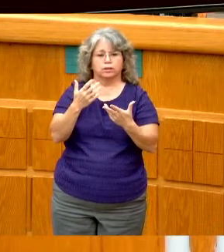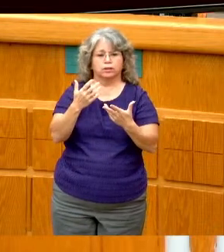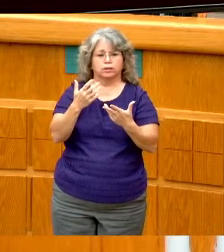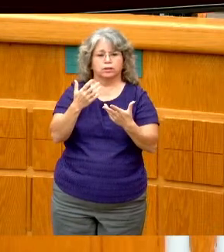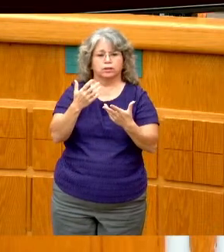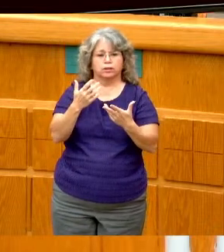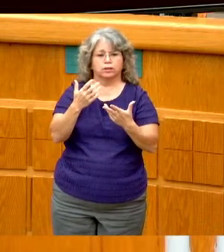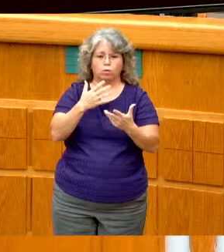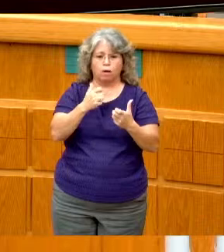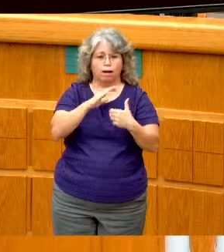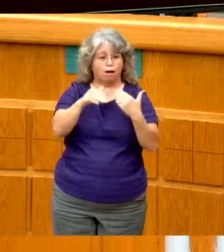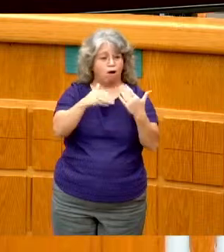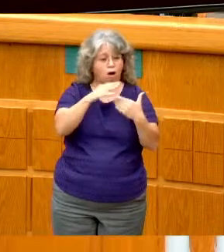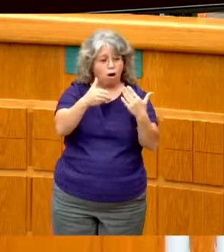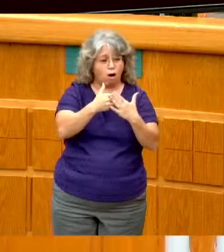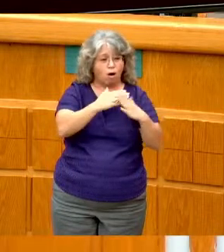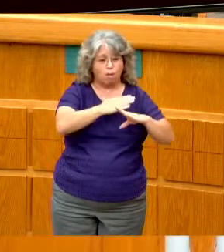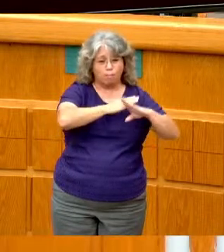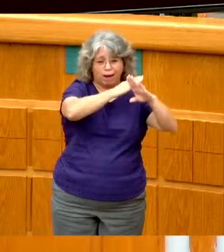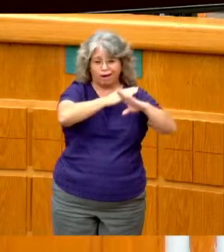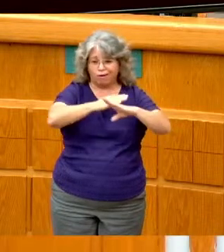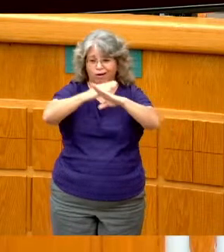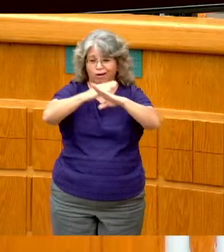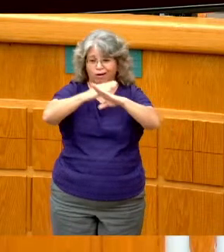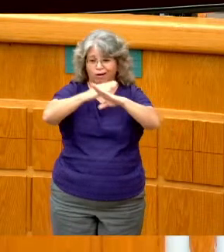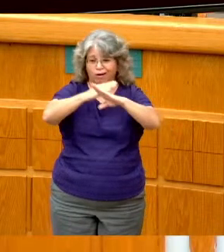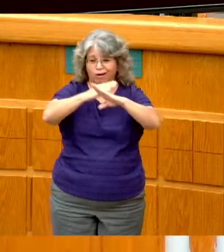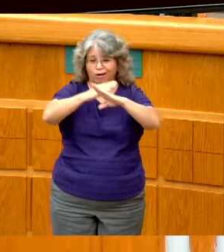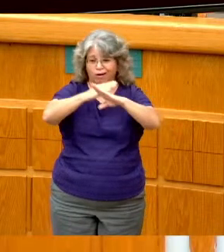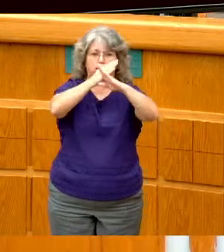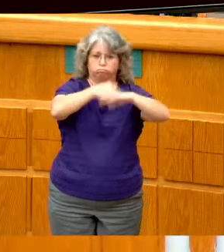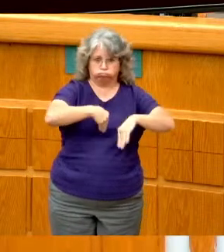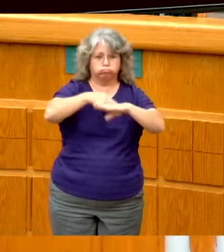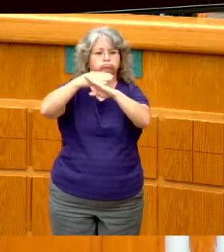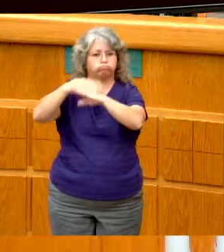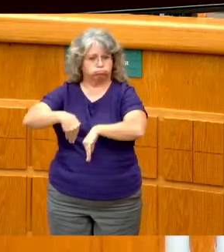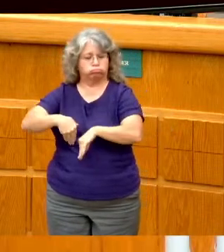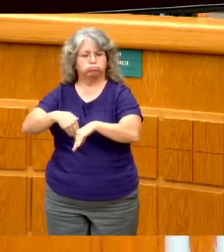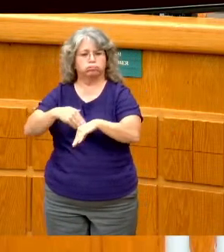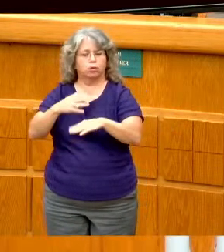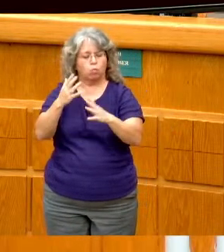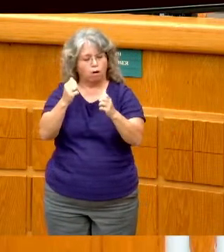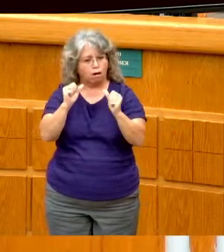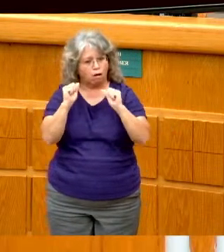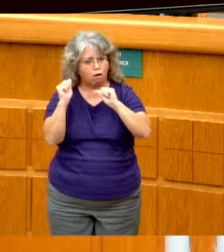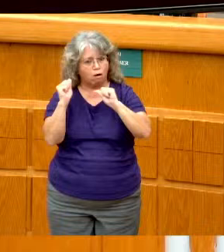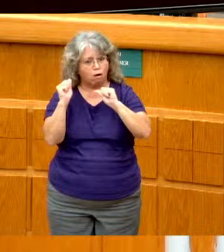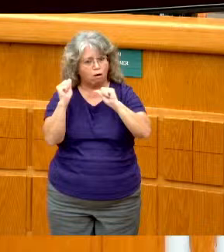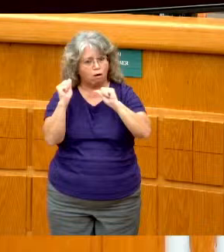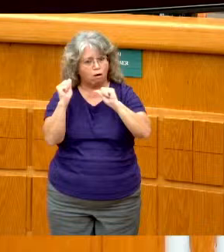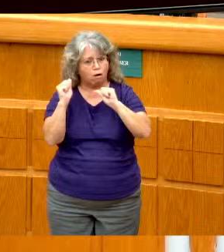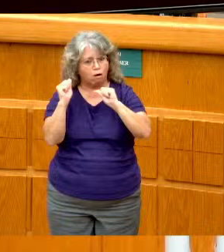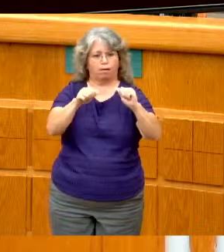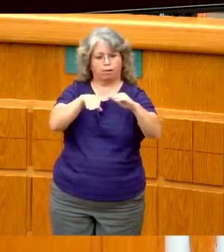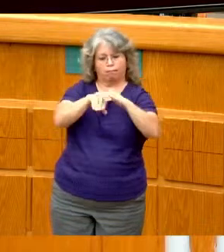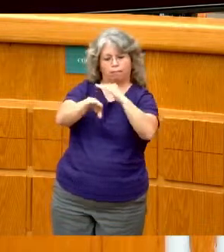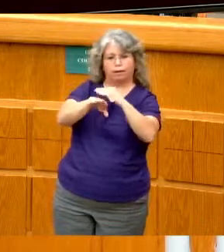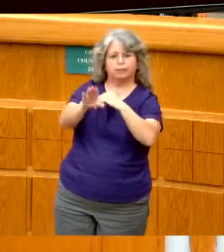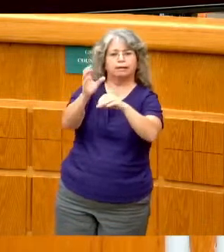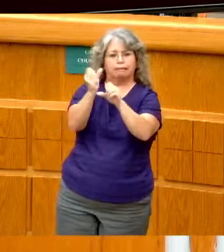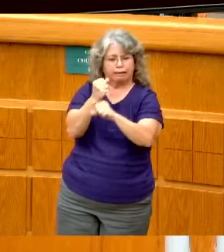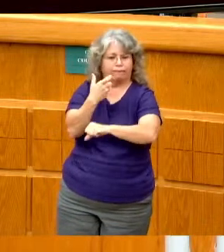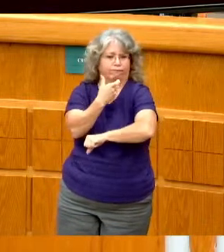remove any barriers that might prevent someone from having access to a vaccine. I'm also very